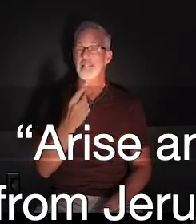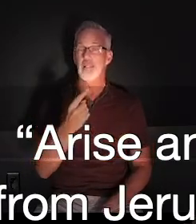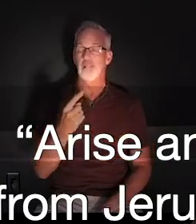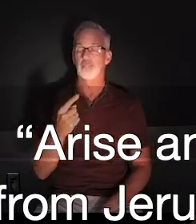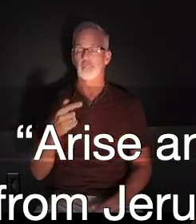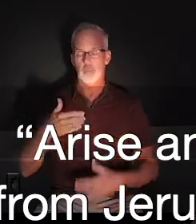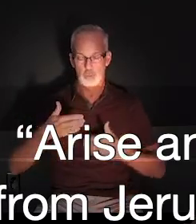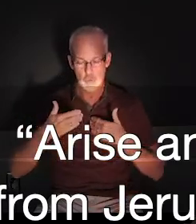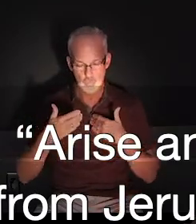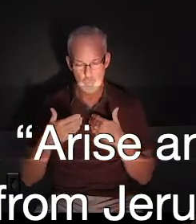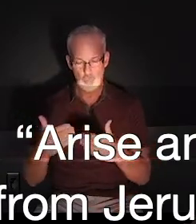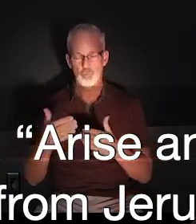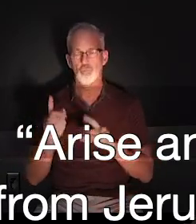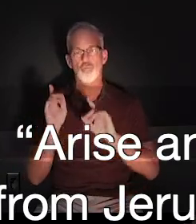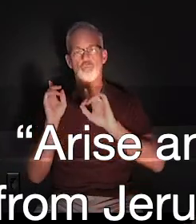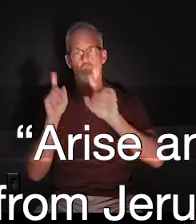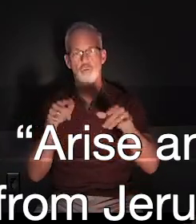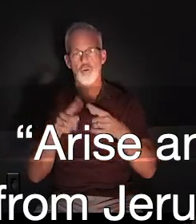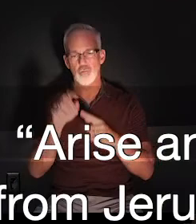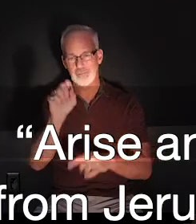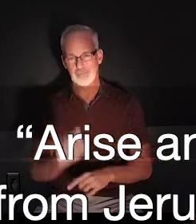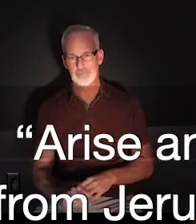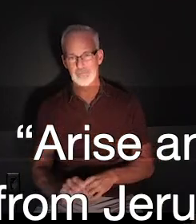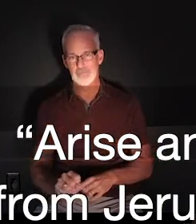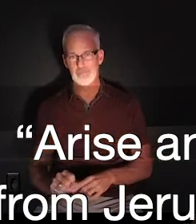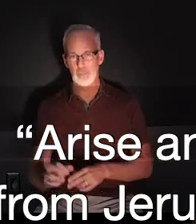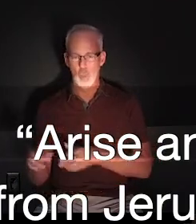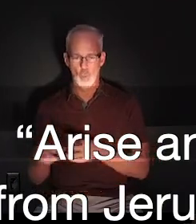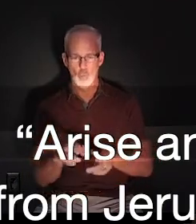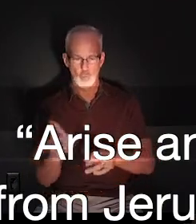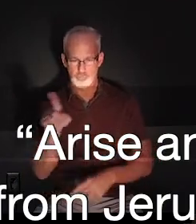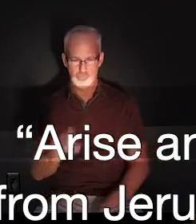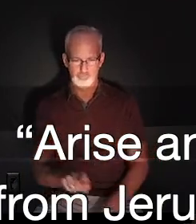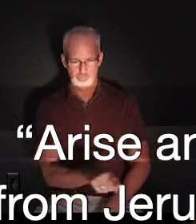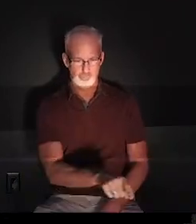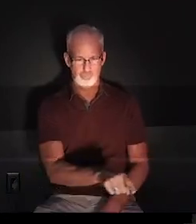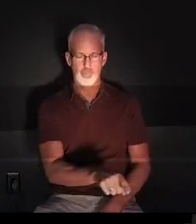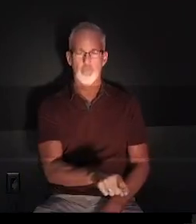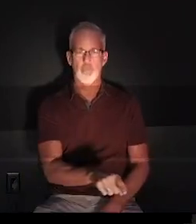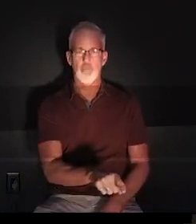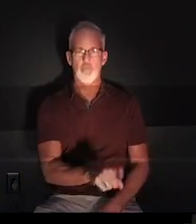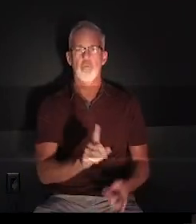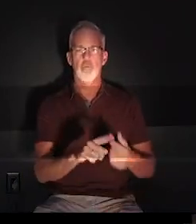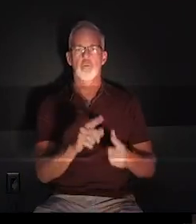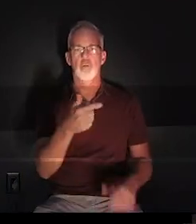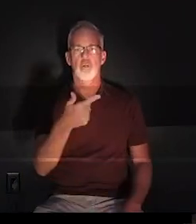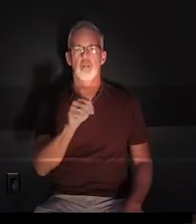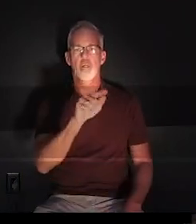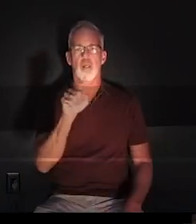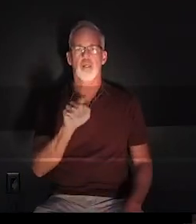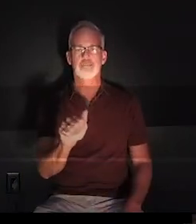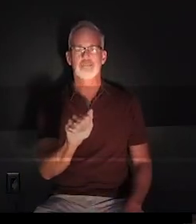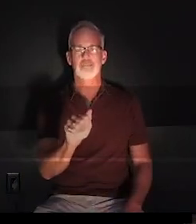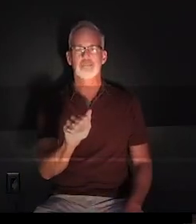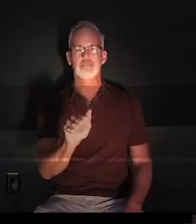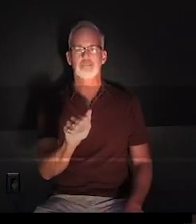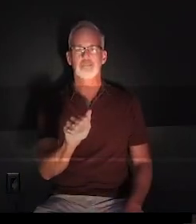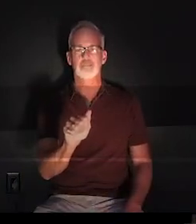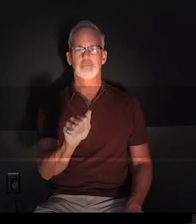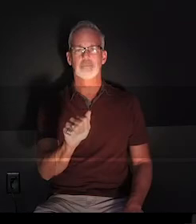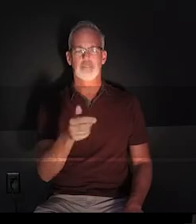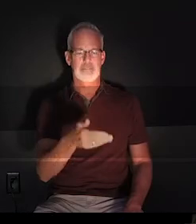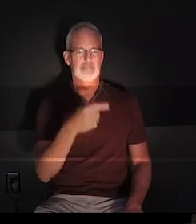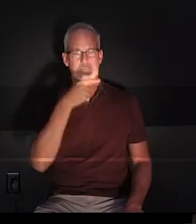arise and go toward the south along the road which goes down from Jerusalem to Gaza. This is